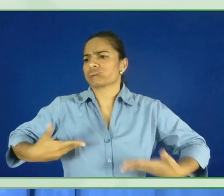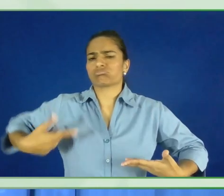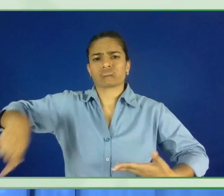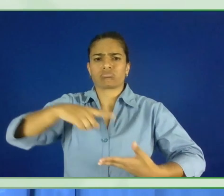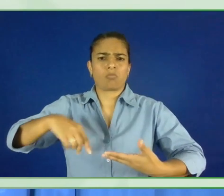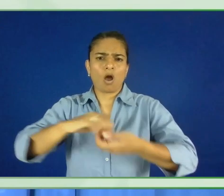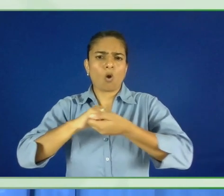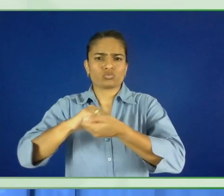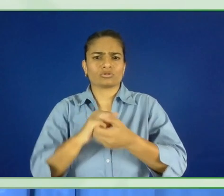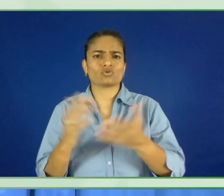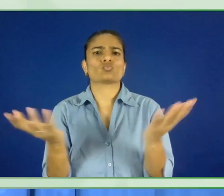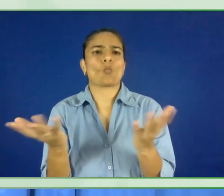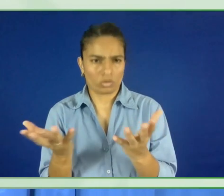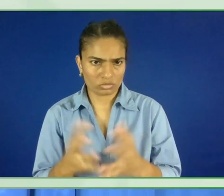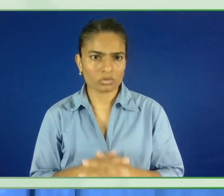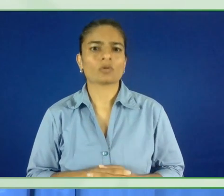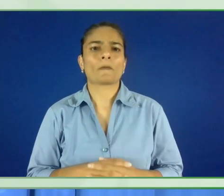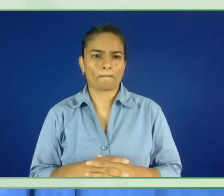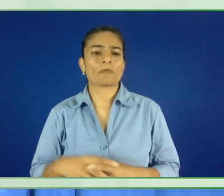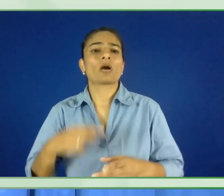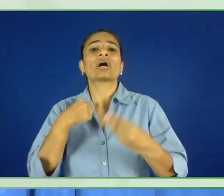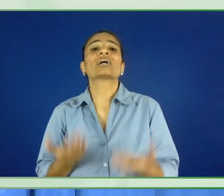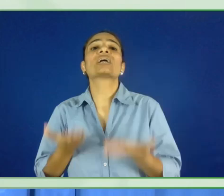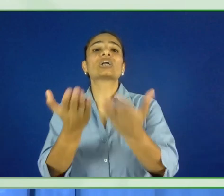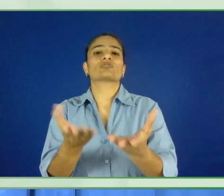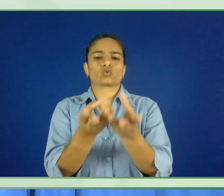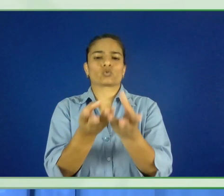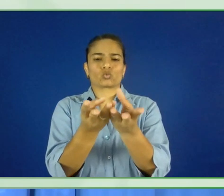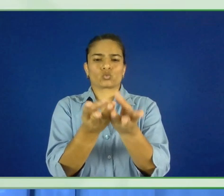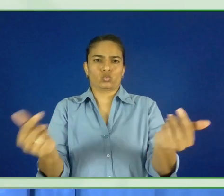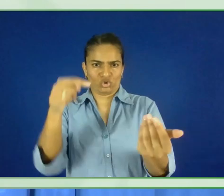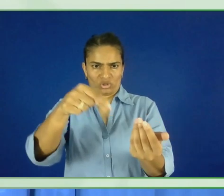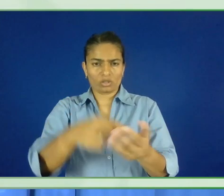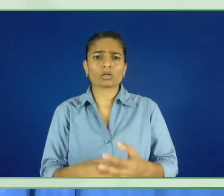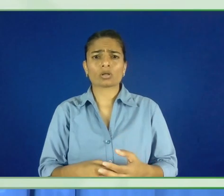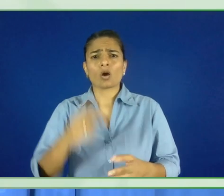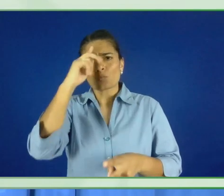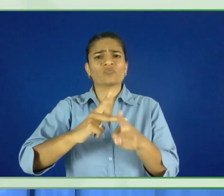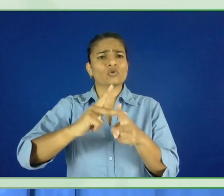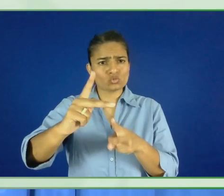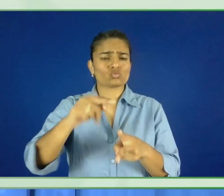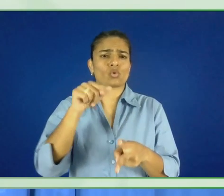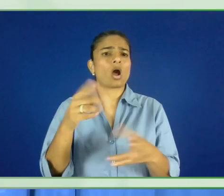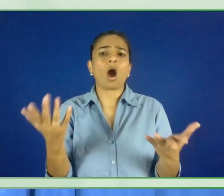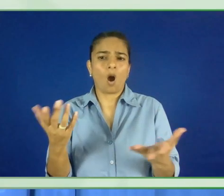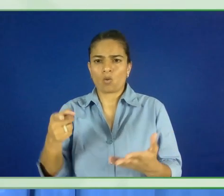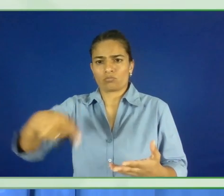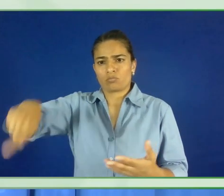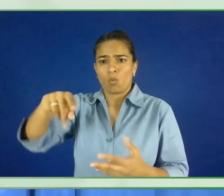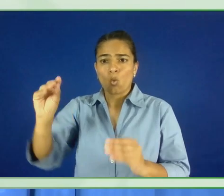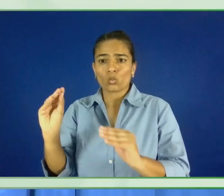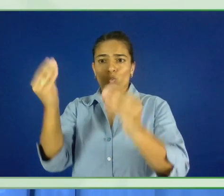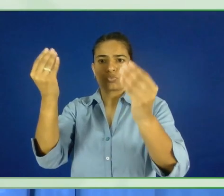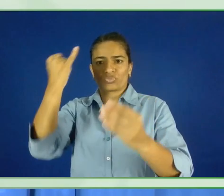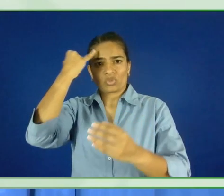young persons with a strong bottom-up implementation, and it works thanks to two axes.